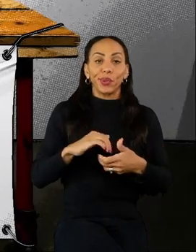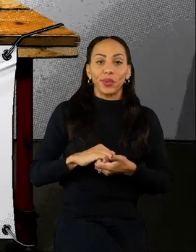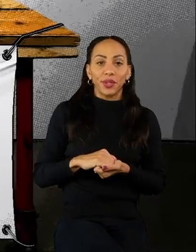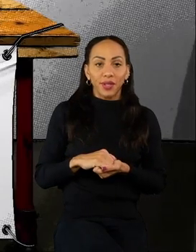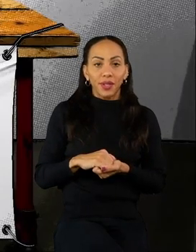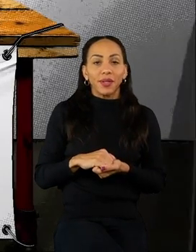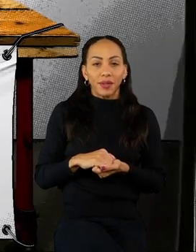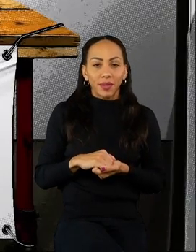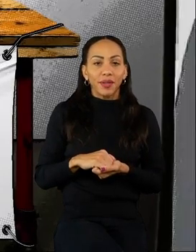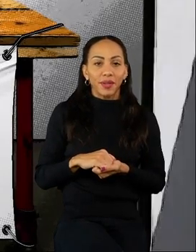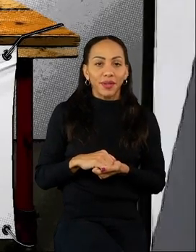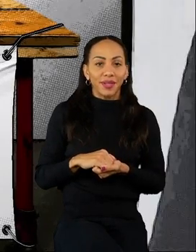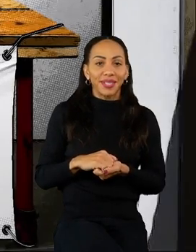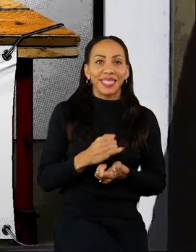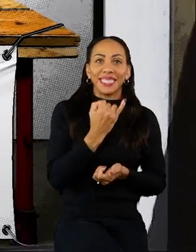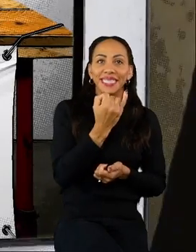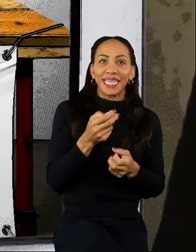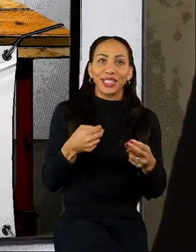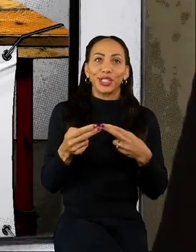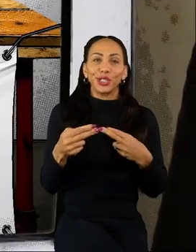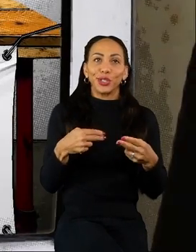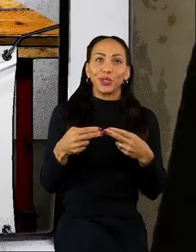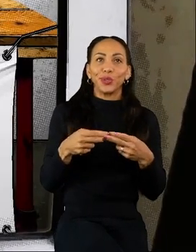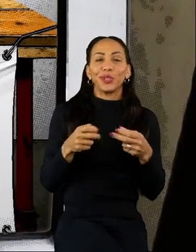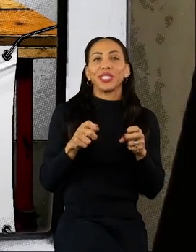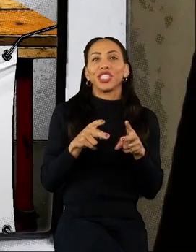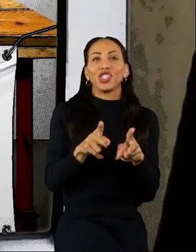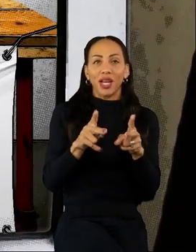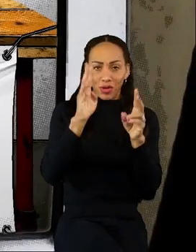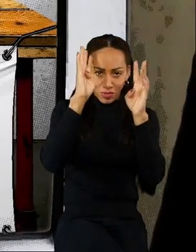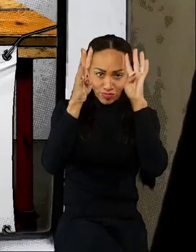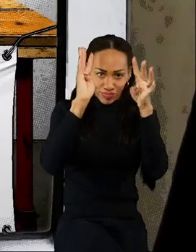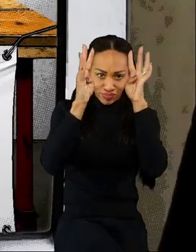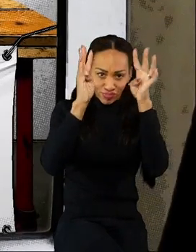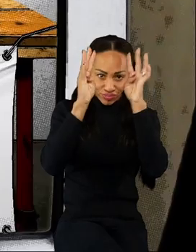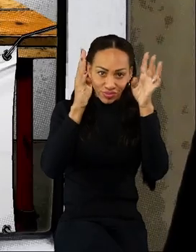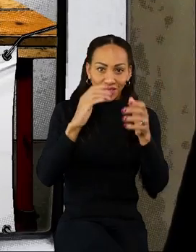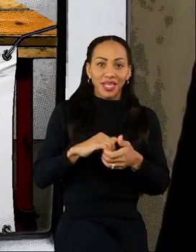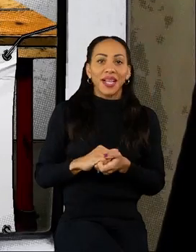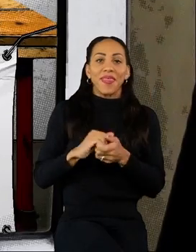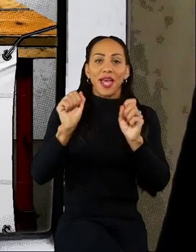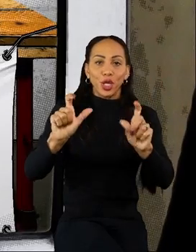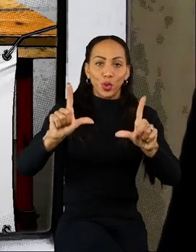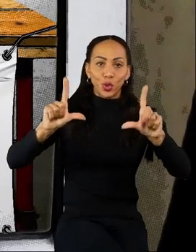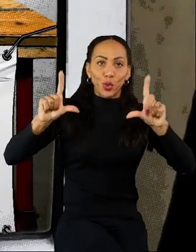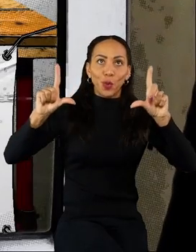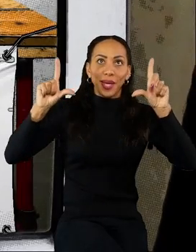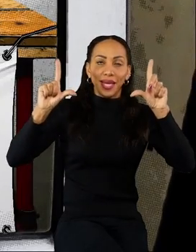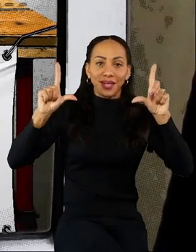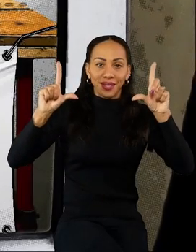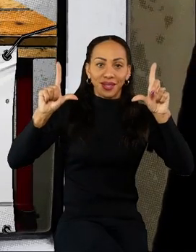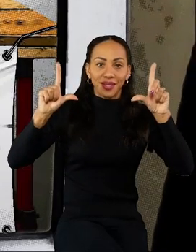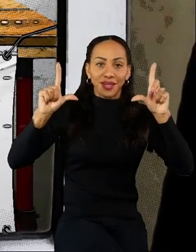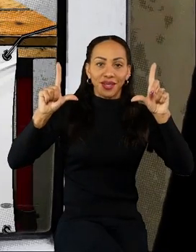reading the news brilliantly there. So yeah, the kind of Six News channel is a kind of very improvised TV news channel, and then you're zooming out